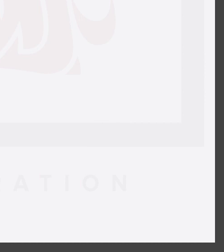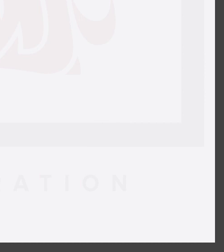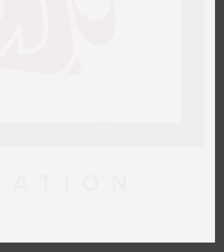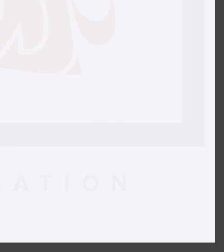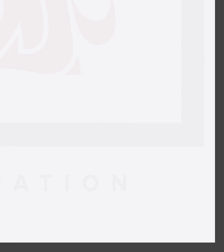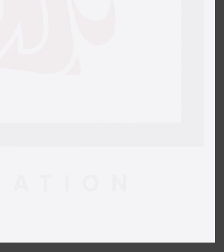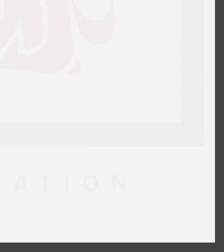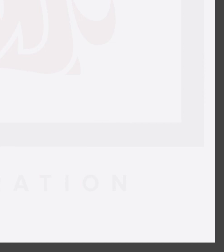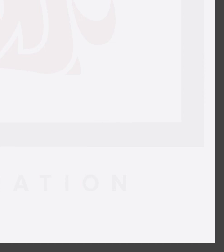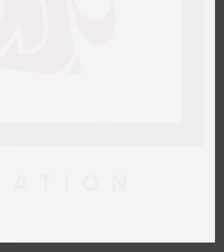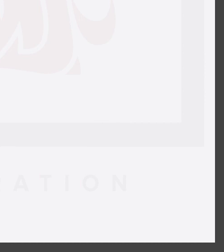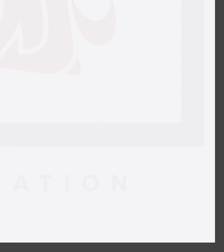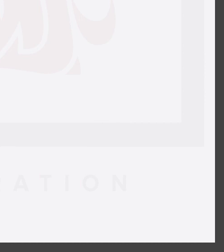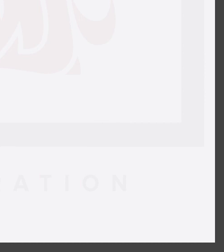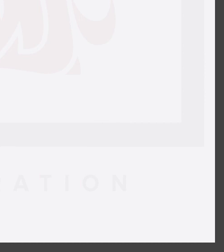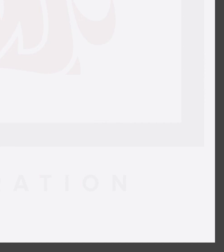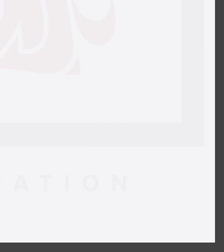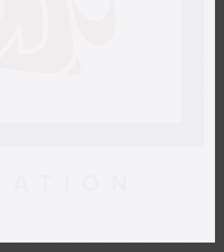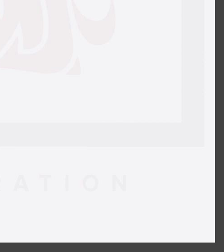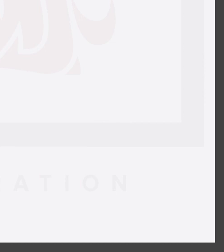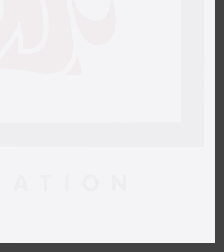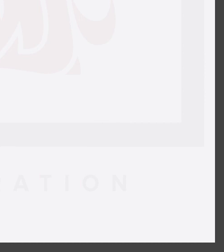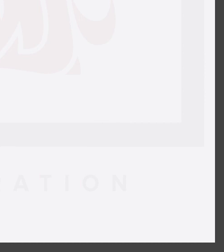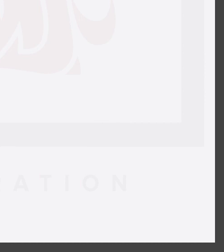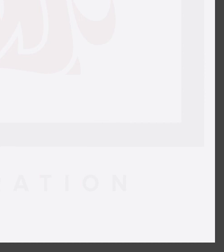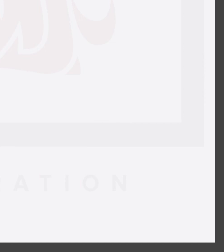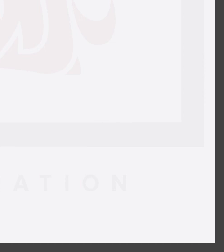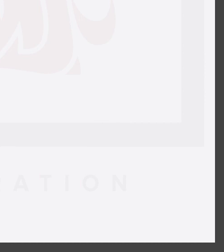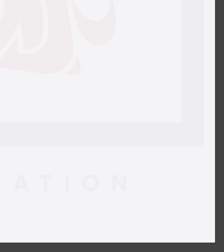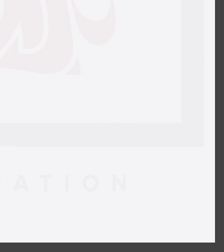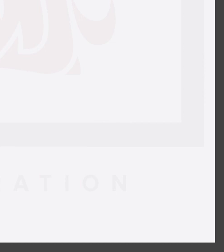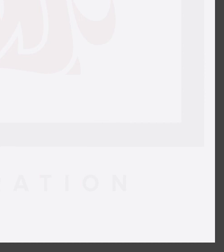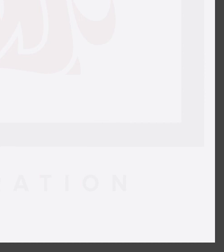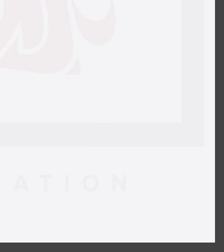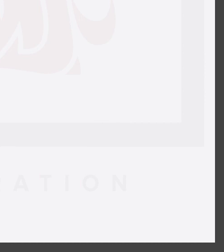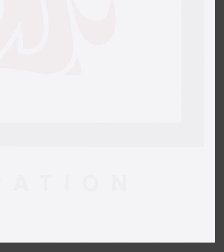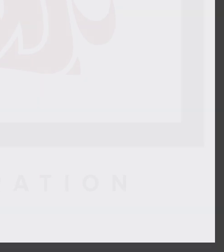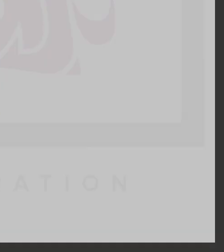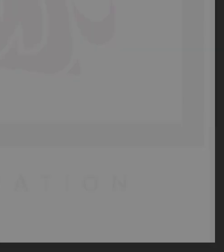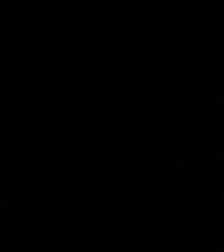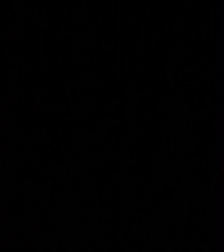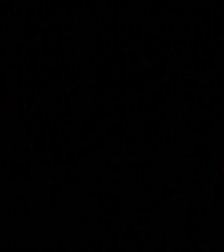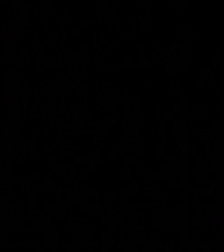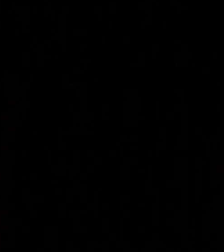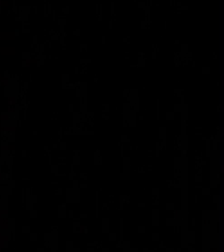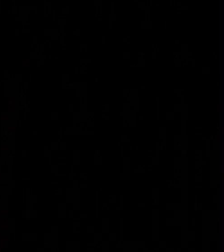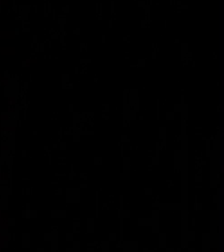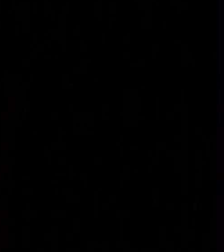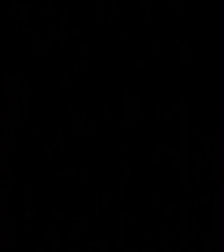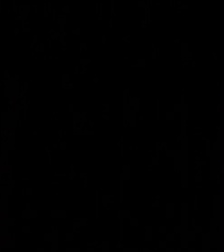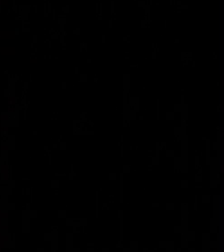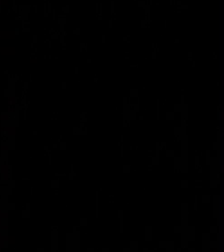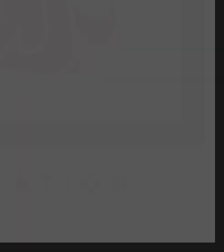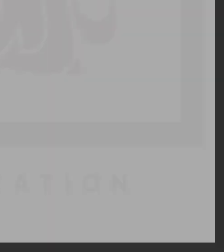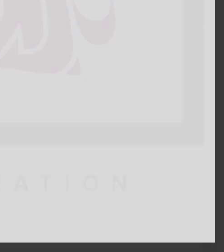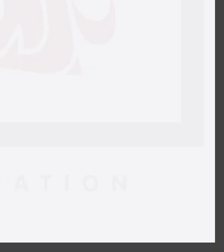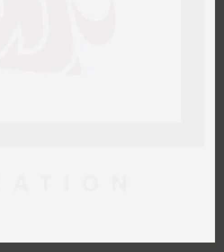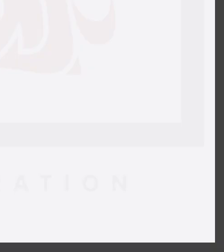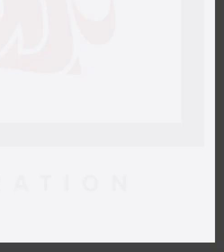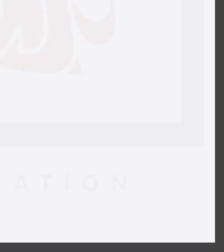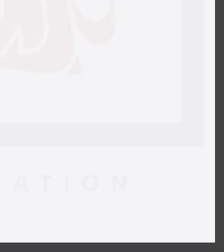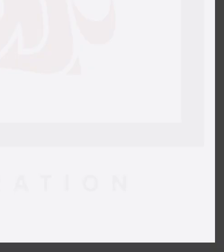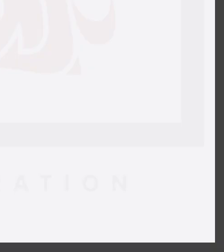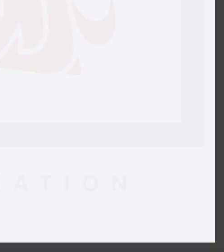24 professional degree candidates and 1 doctoral graduate. And the College of Veterinary Medicine,